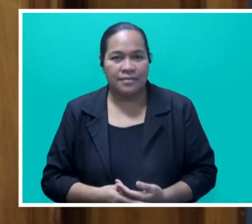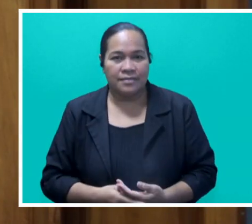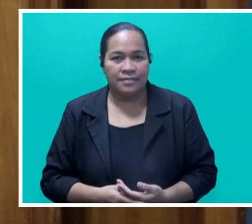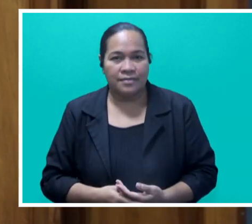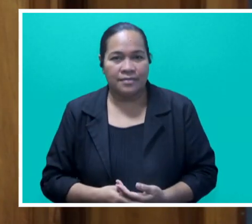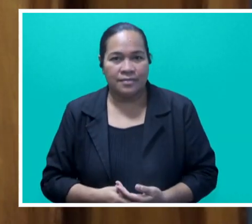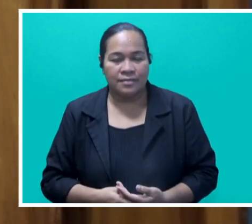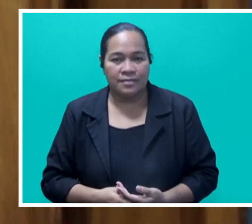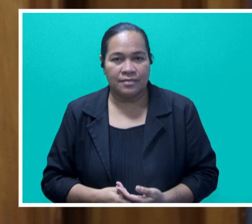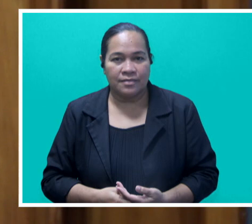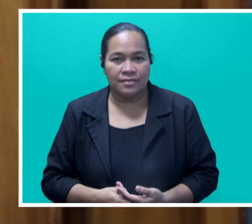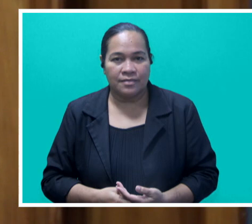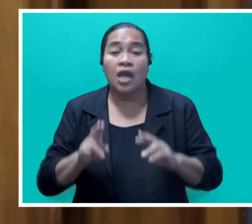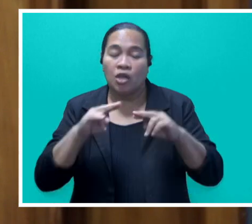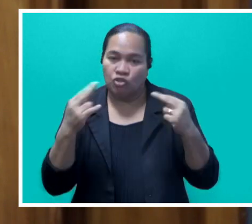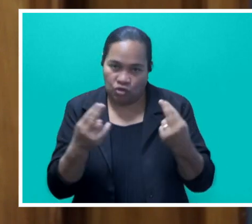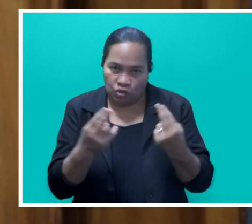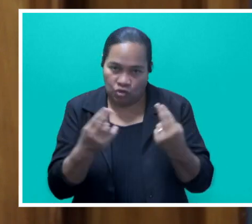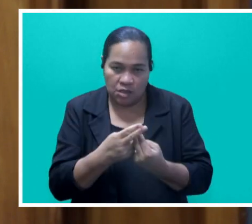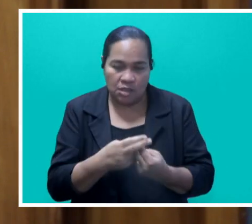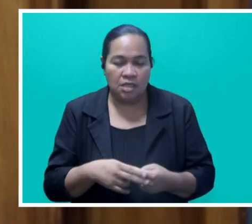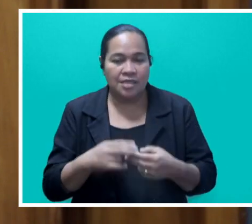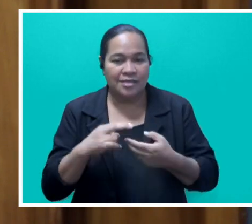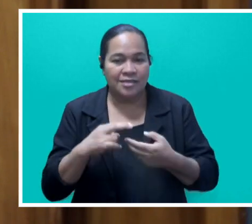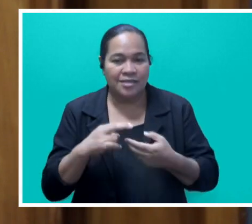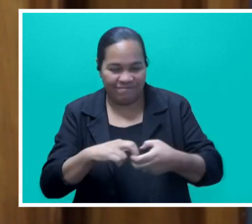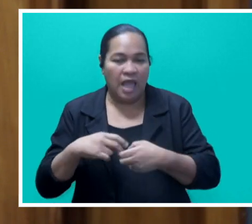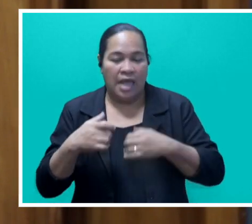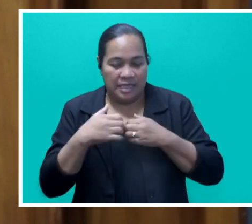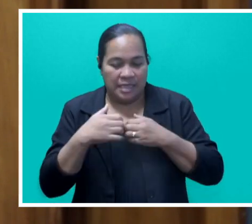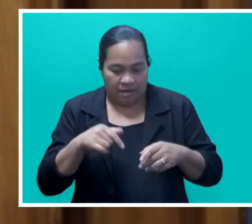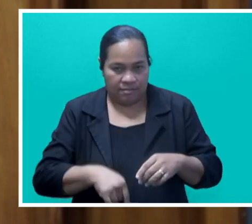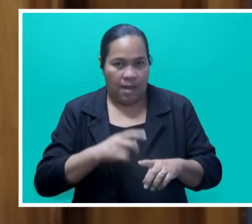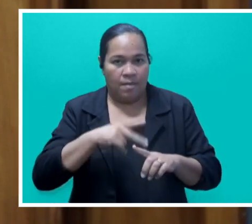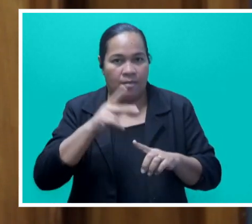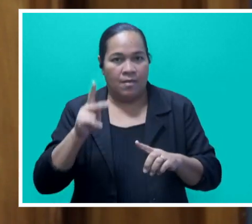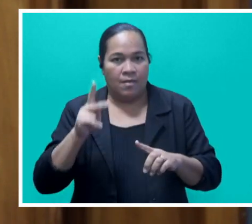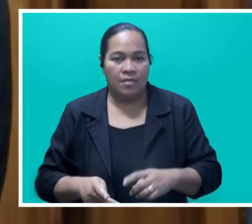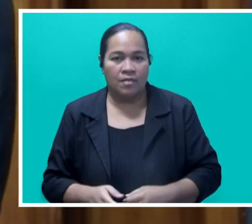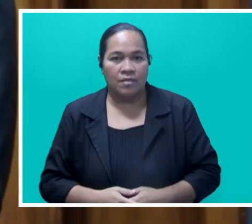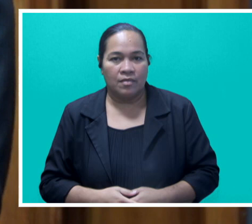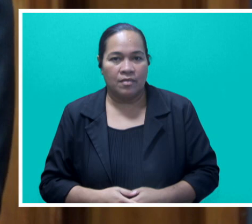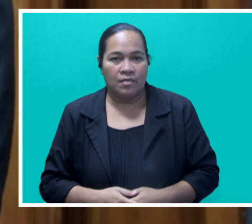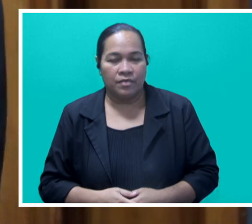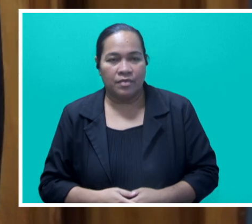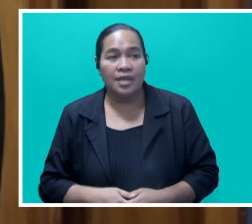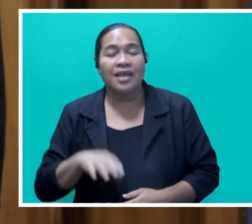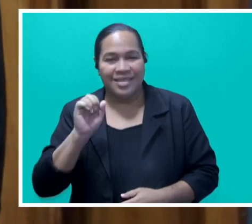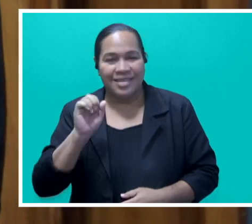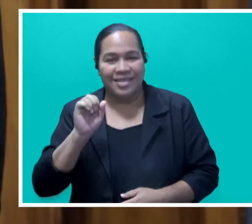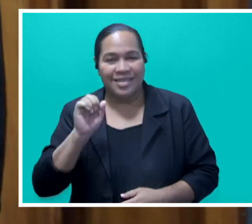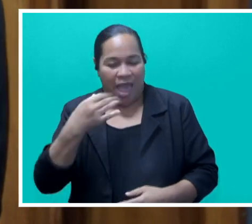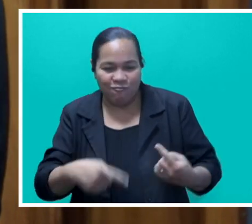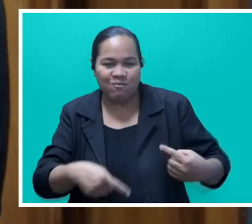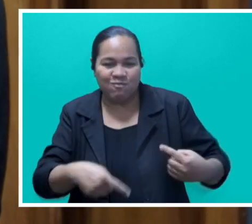sir, unity starts from this august house. Sure, we will have debates,